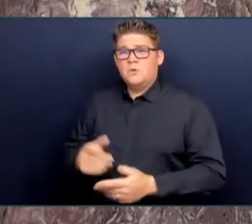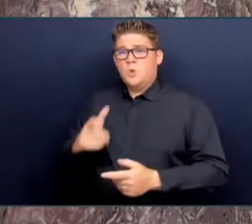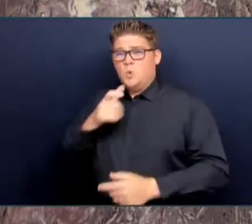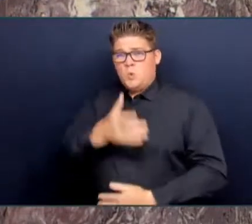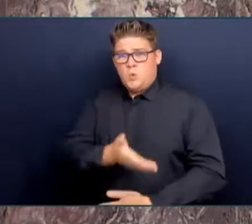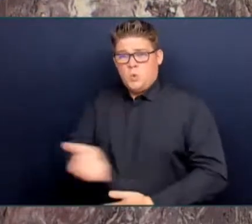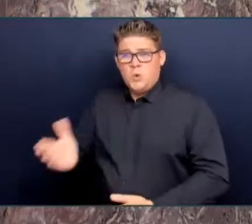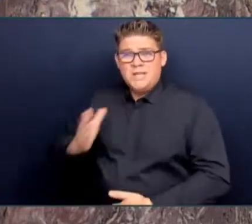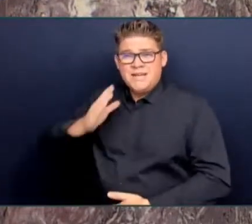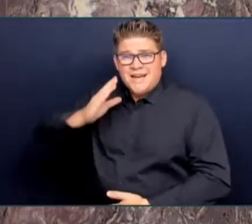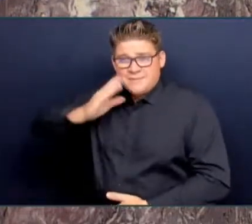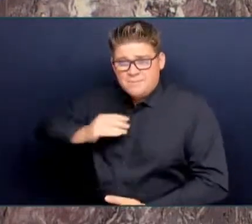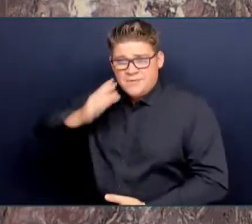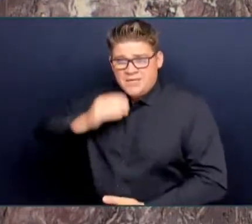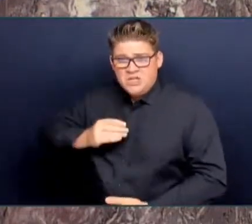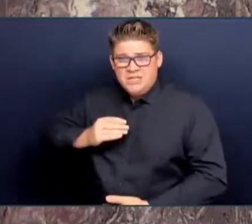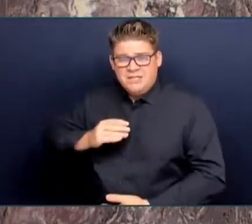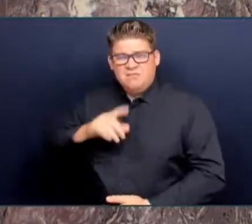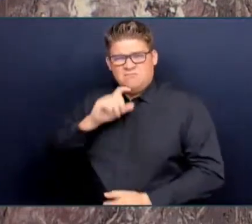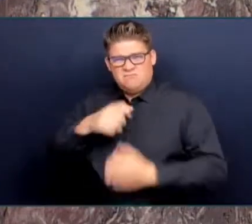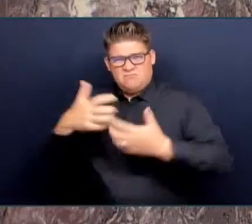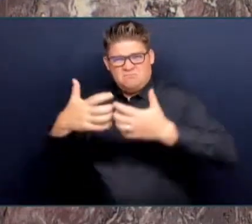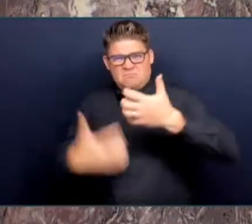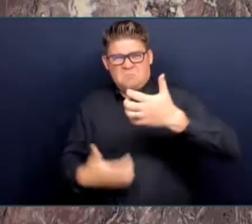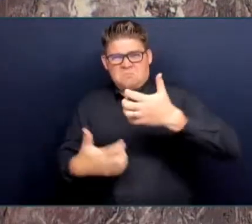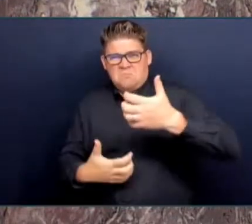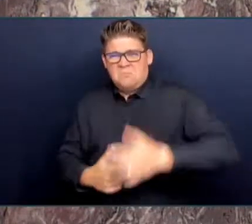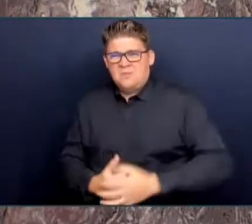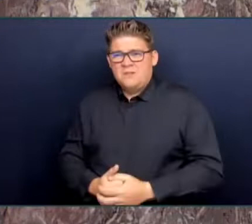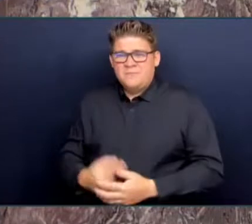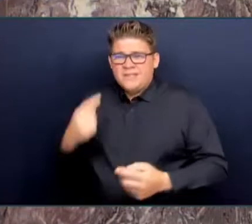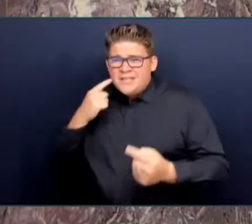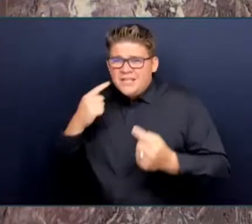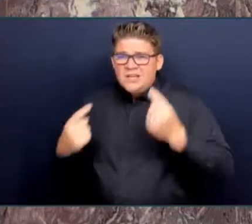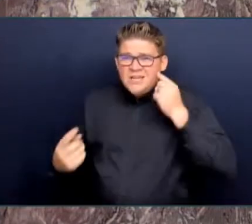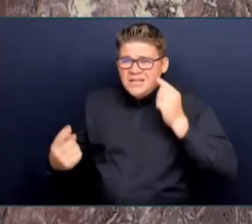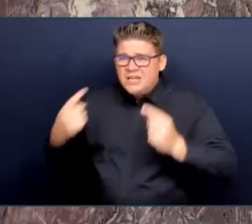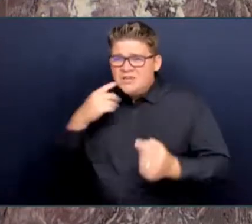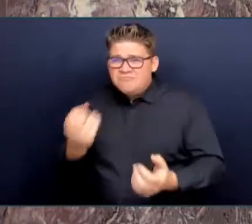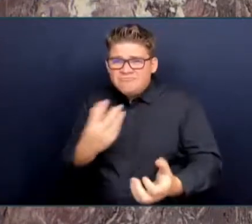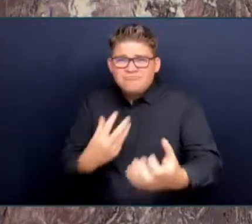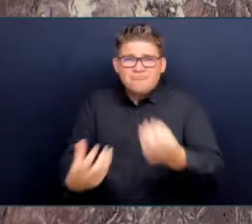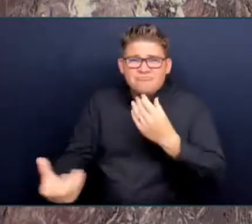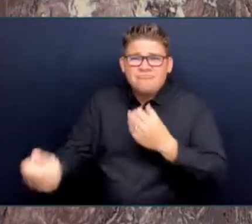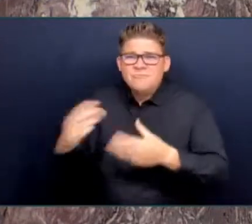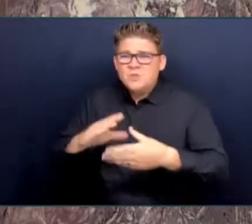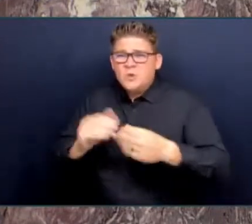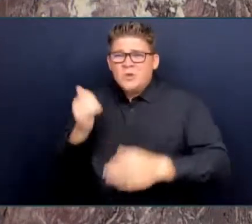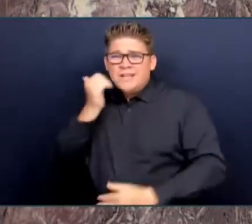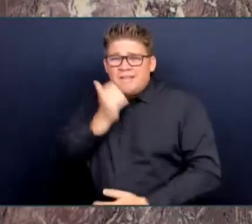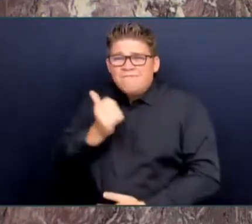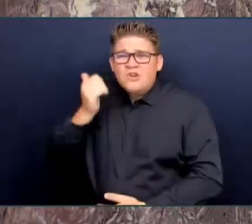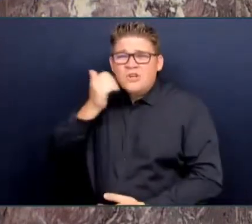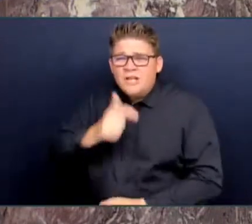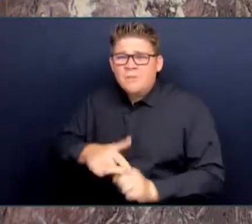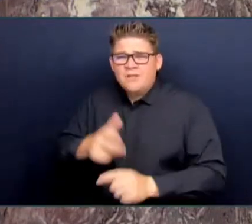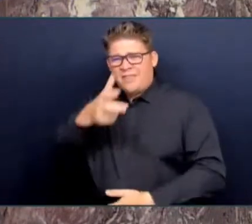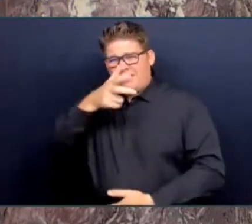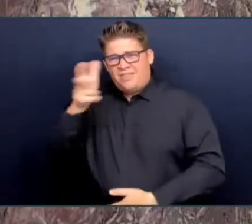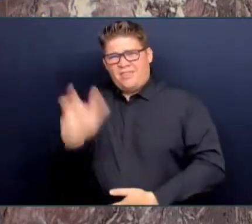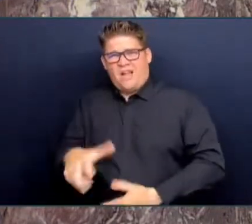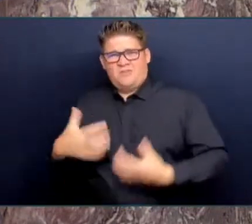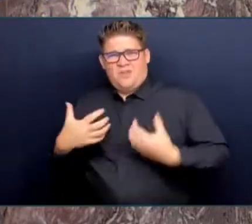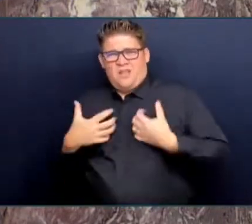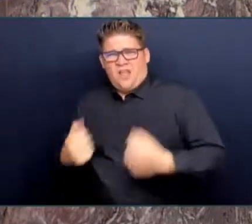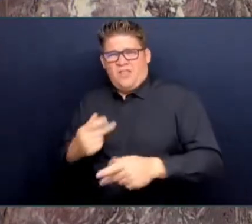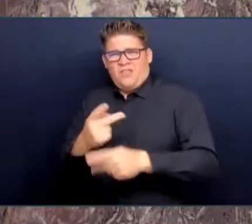collapse of the healthcare system under this minister's watch. Linda recently shared her story with me.